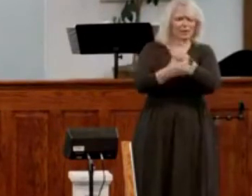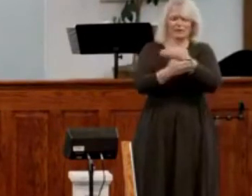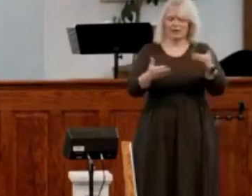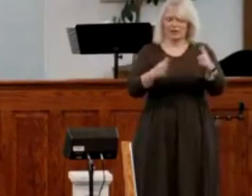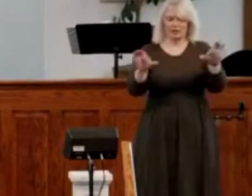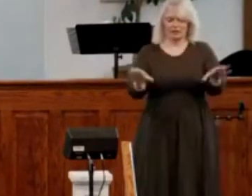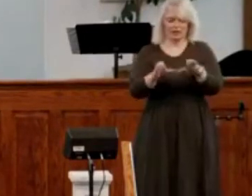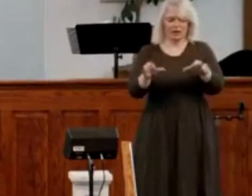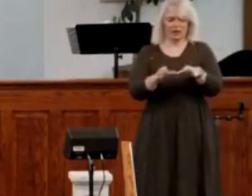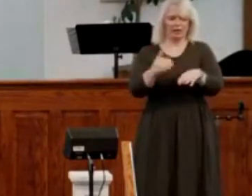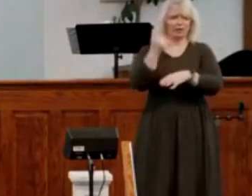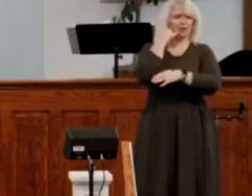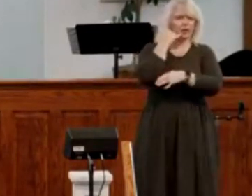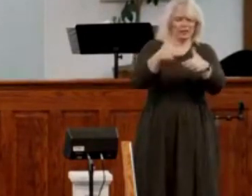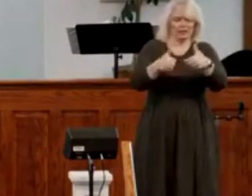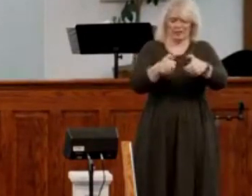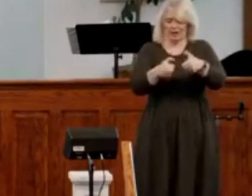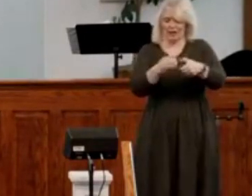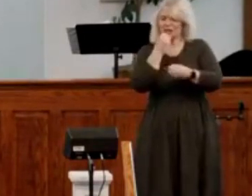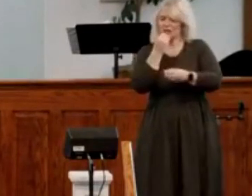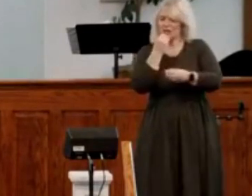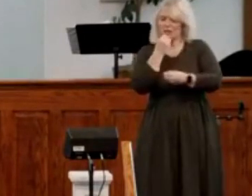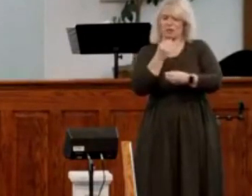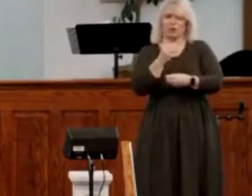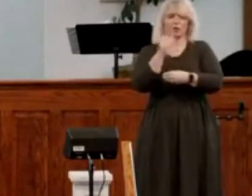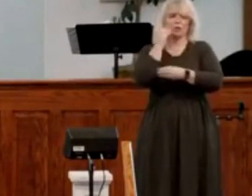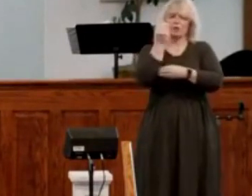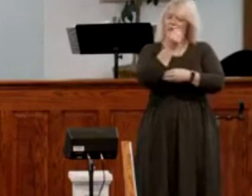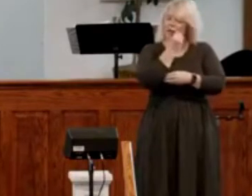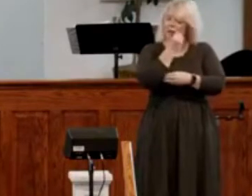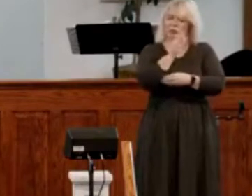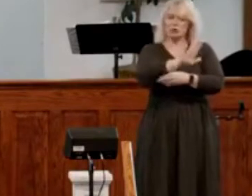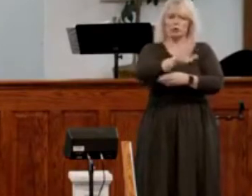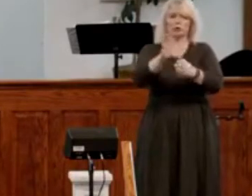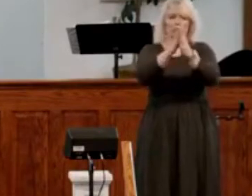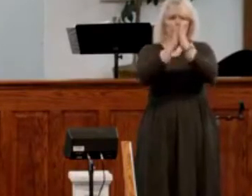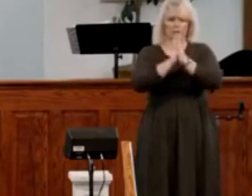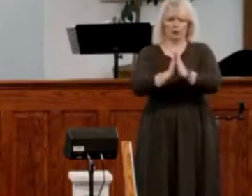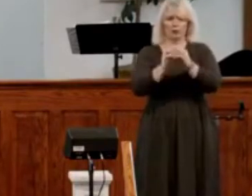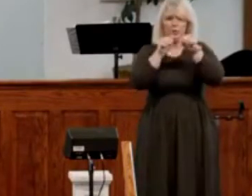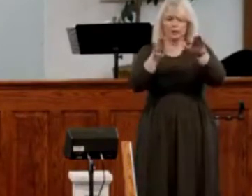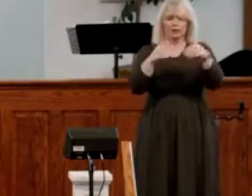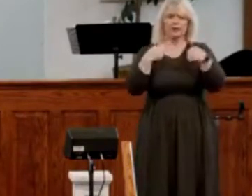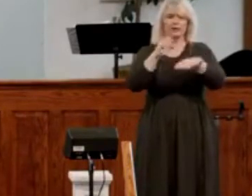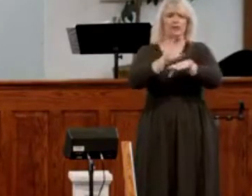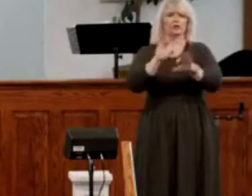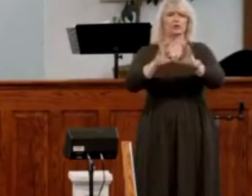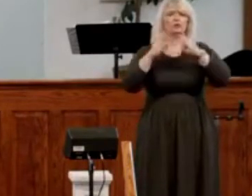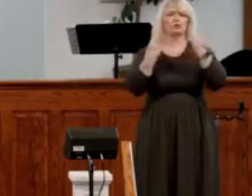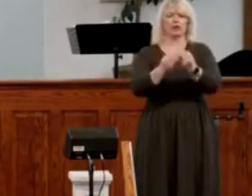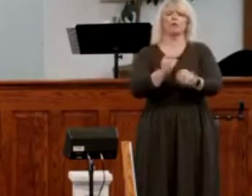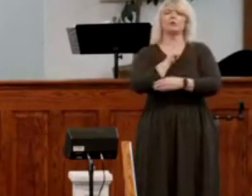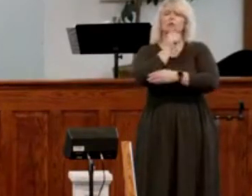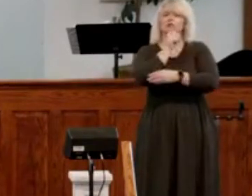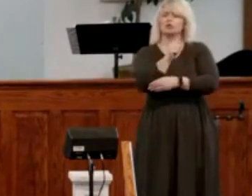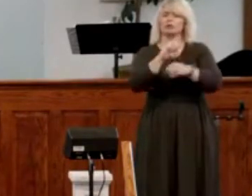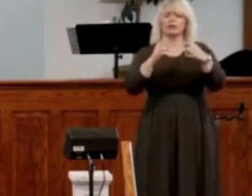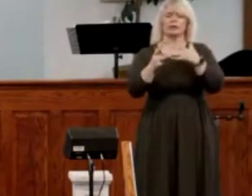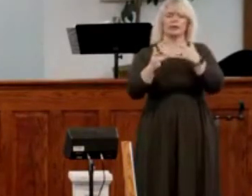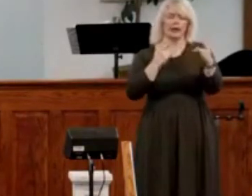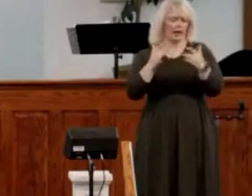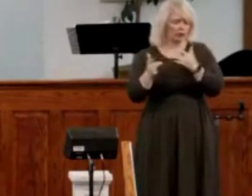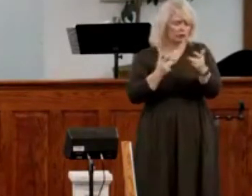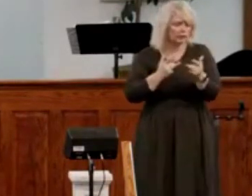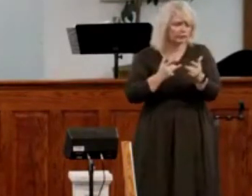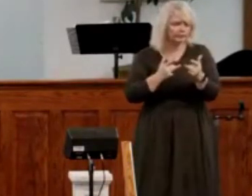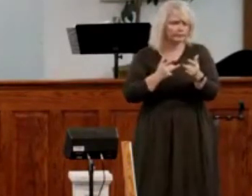We appreciate the calls, text messages, food, flowers, and most of all your prayers. Such a blessing to have a church family who truly cares.